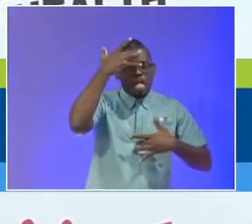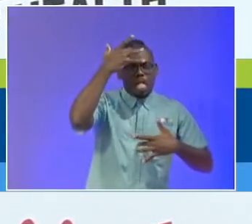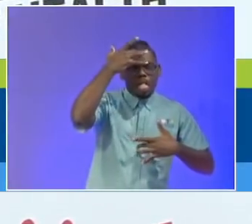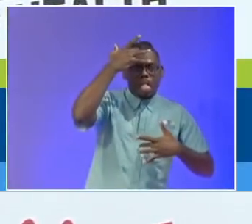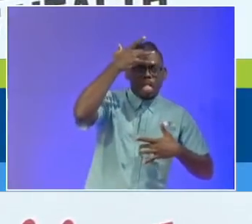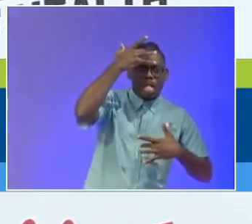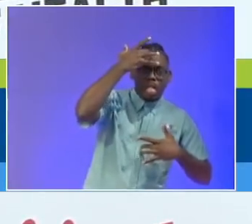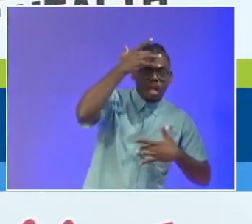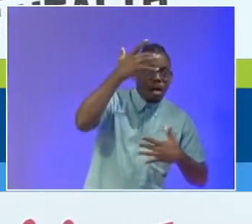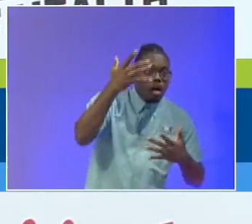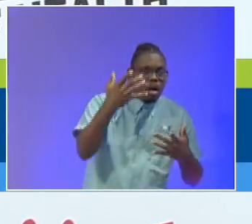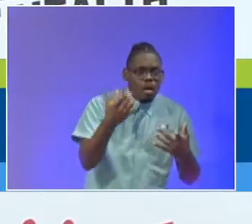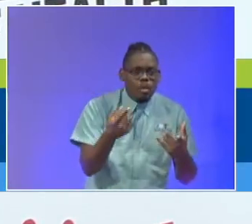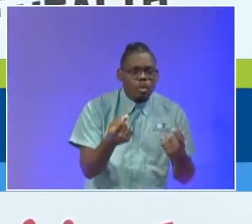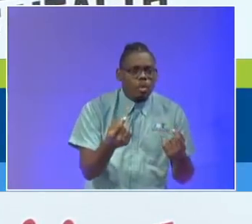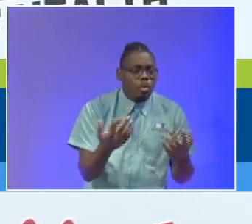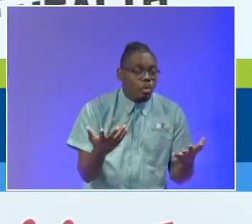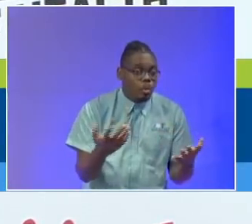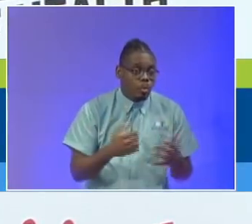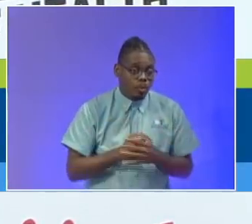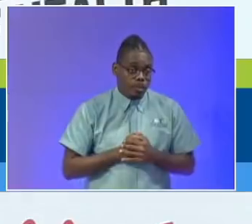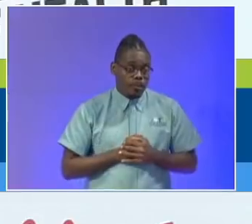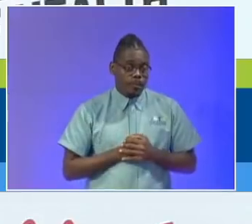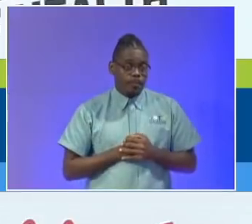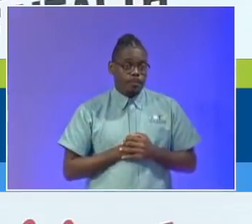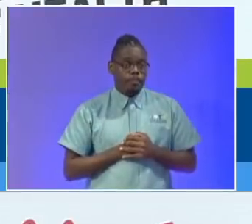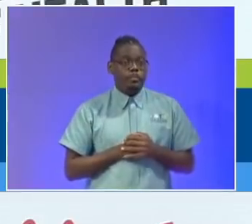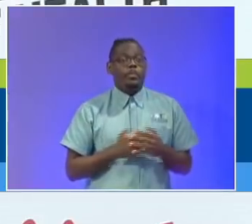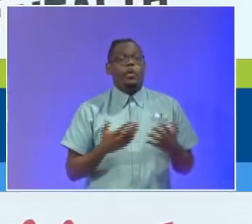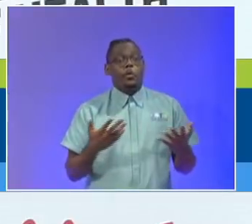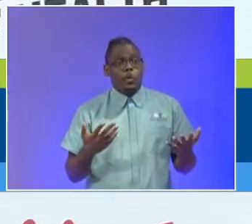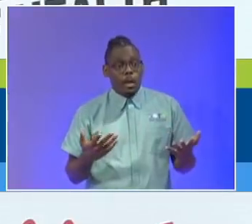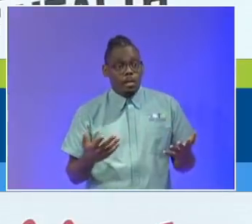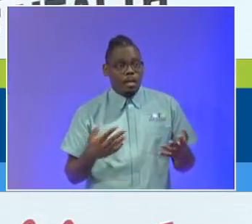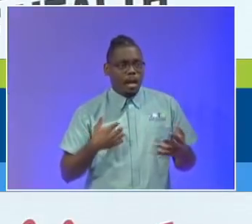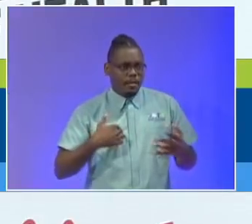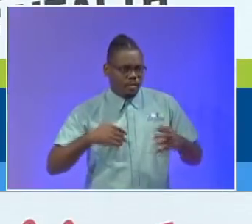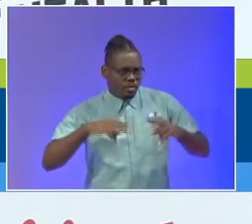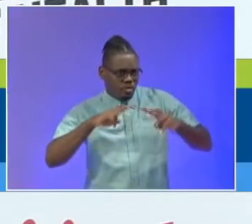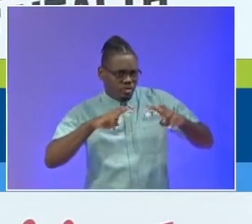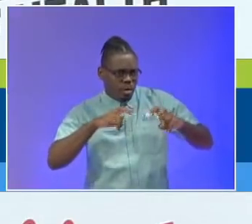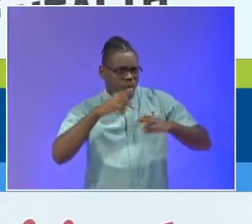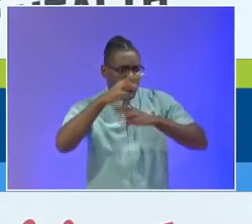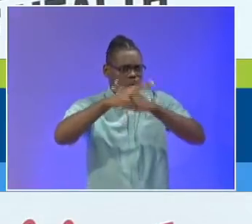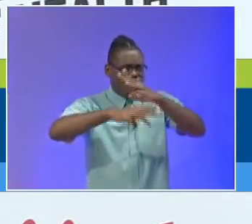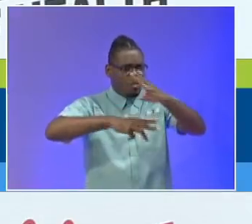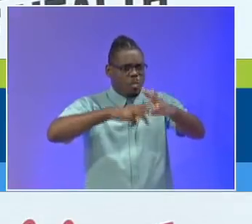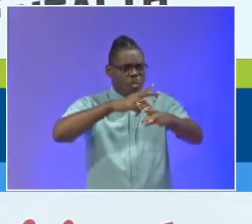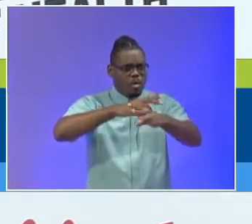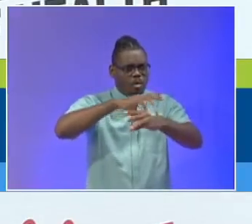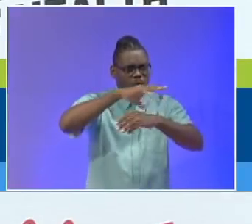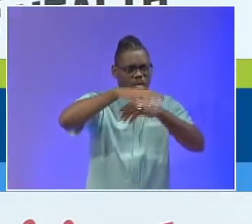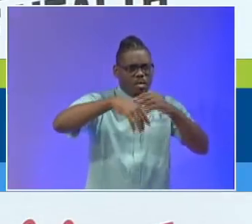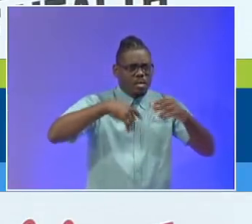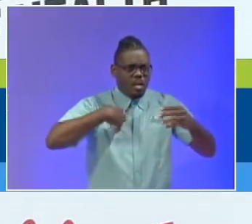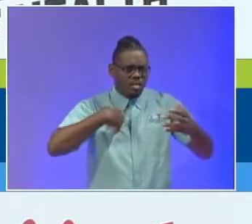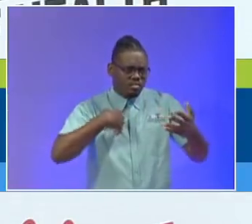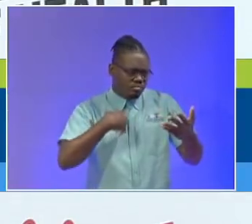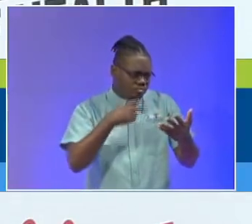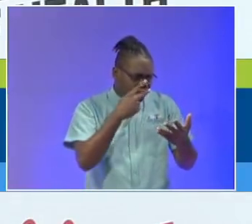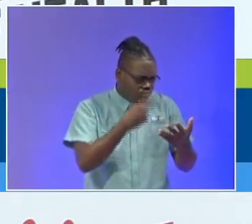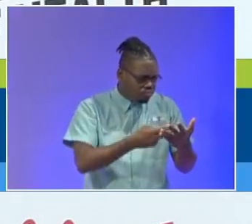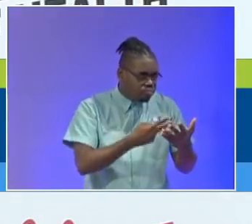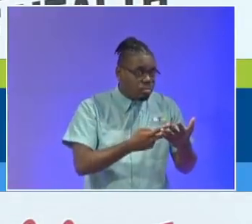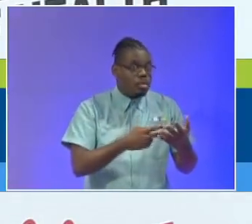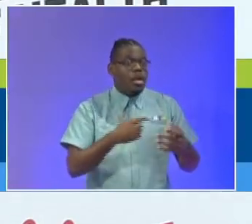of course, look to the worldwide registry. There is a worldwide registry where hundreds of thousands of persons